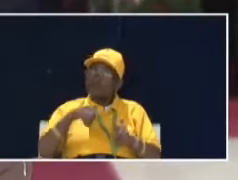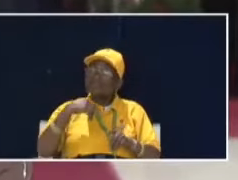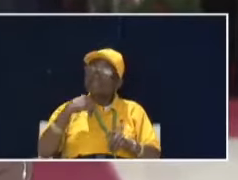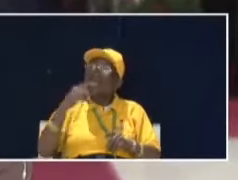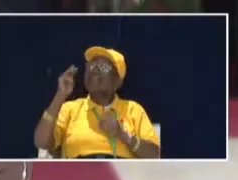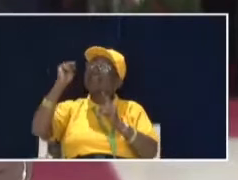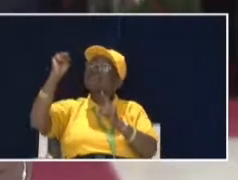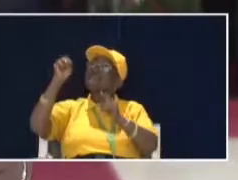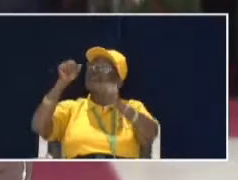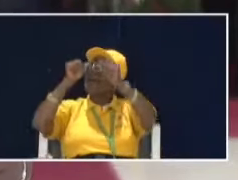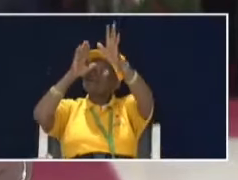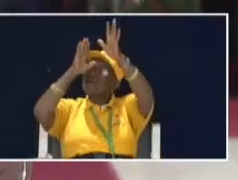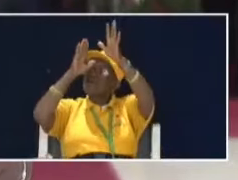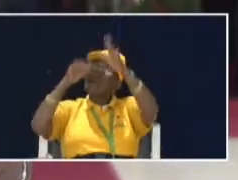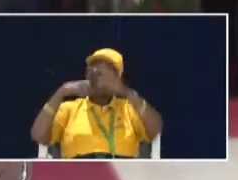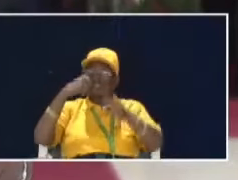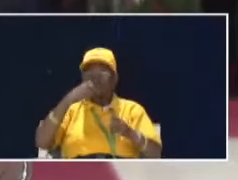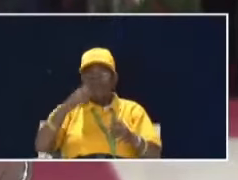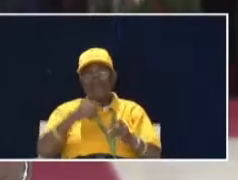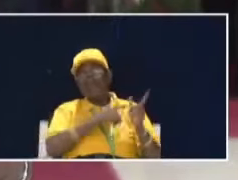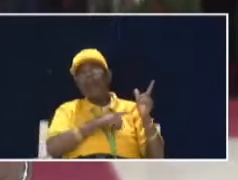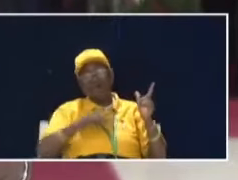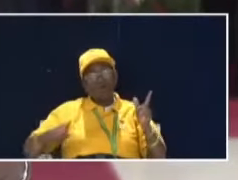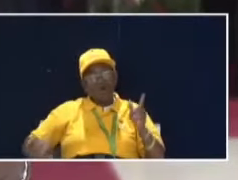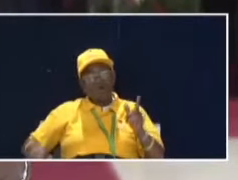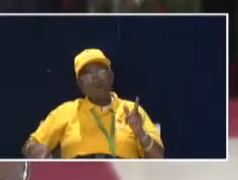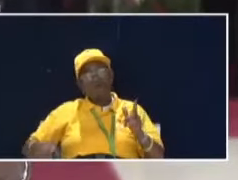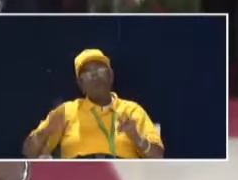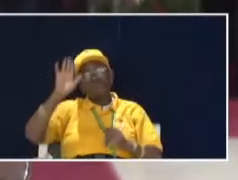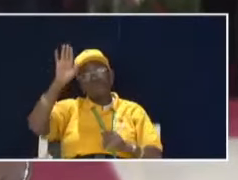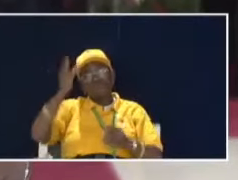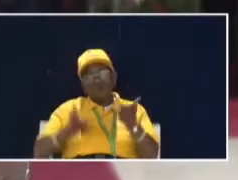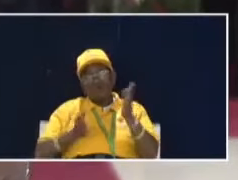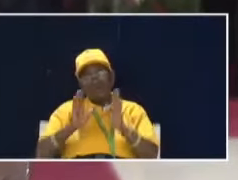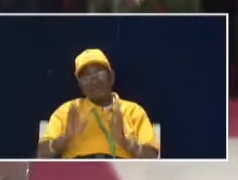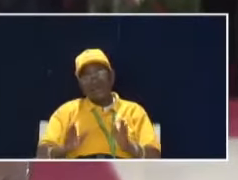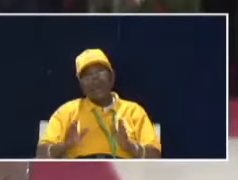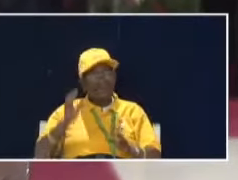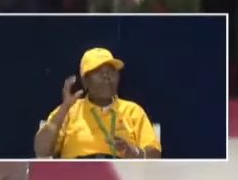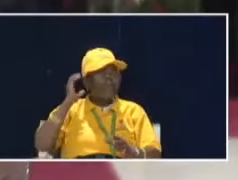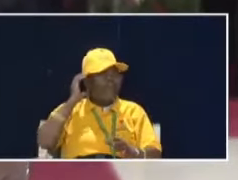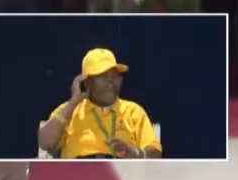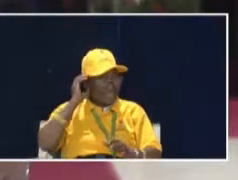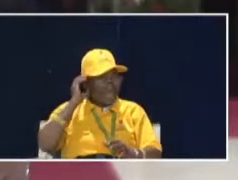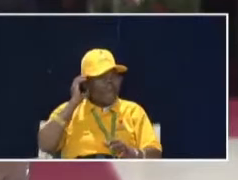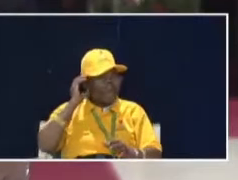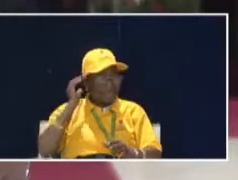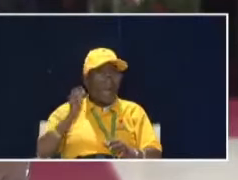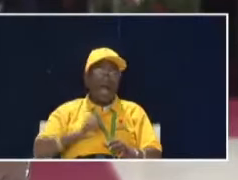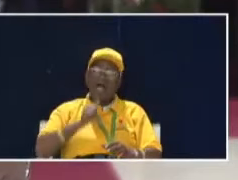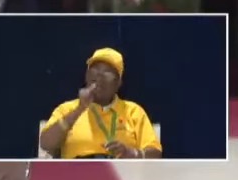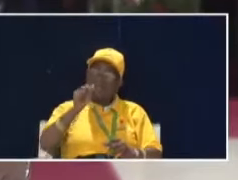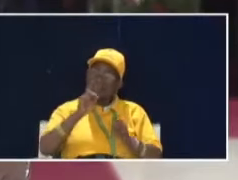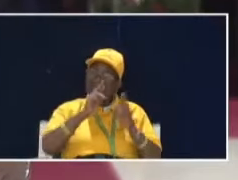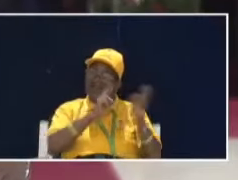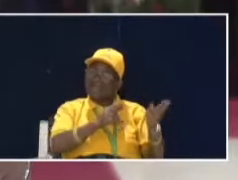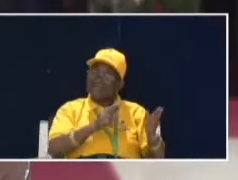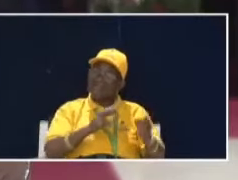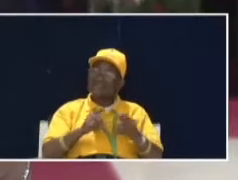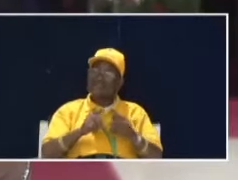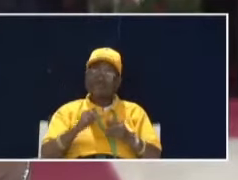thy servant heareth. Speak. I'm ready to hear,